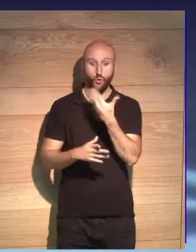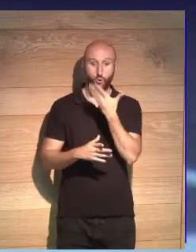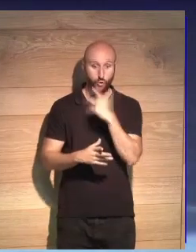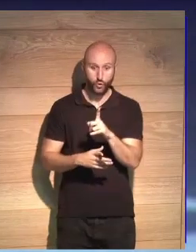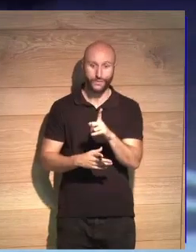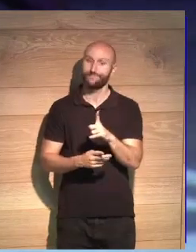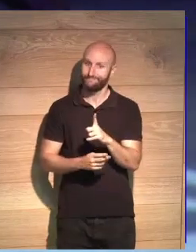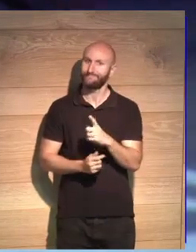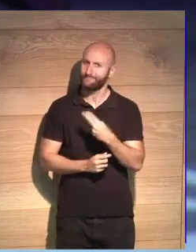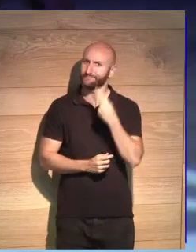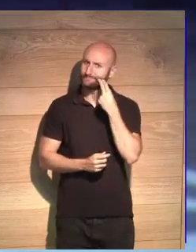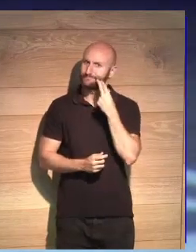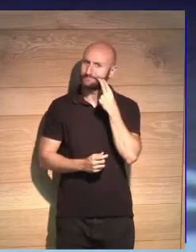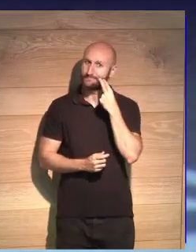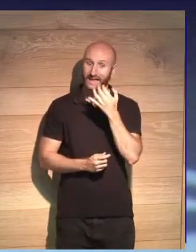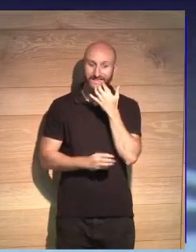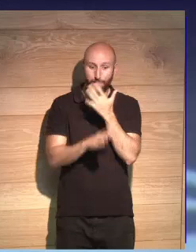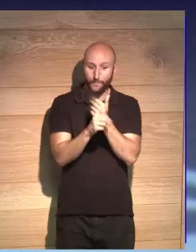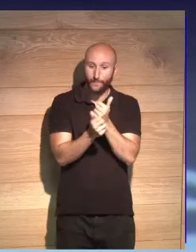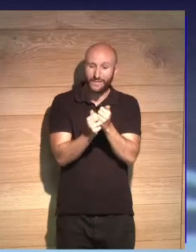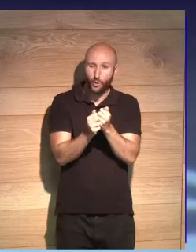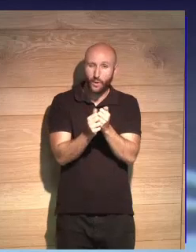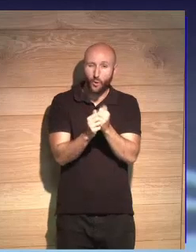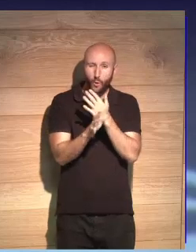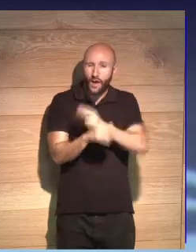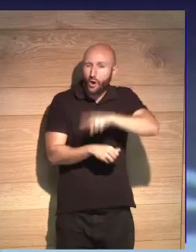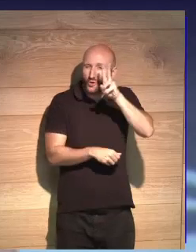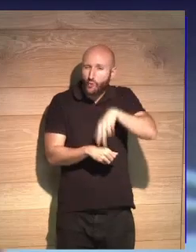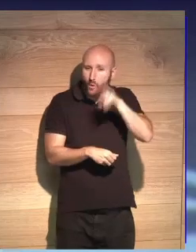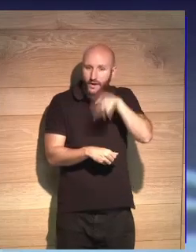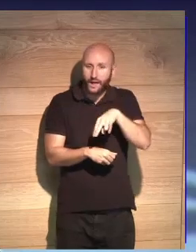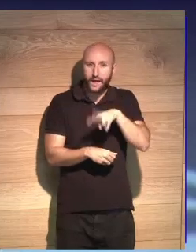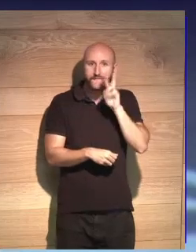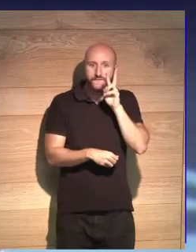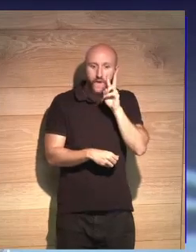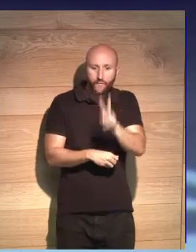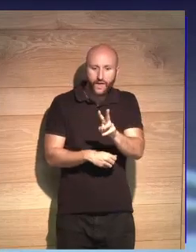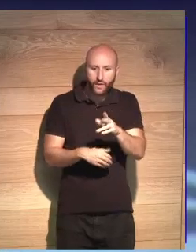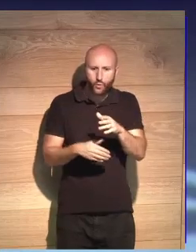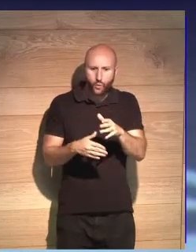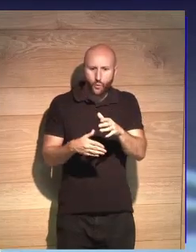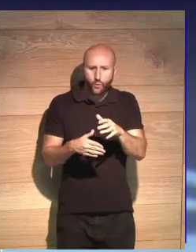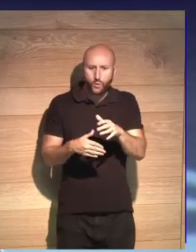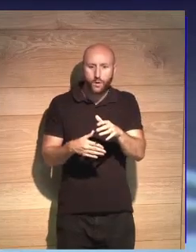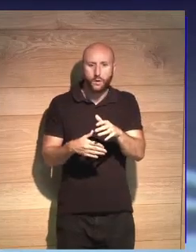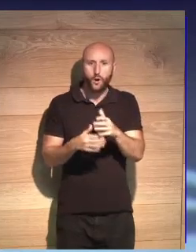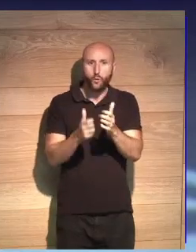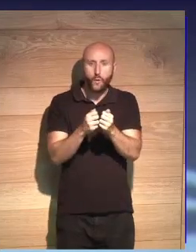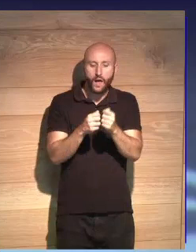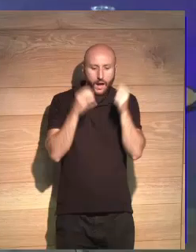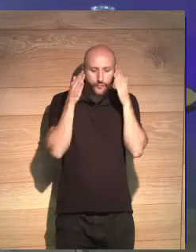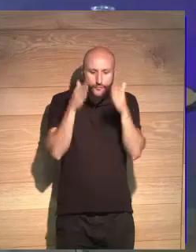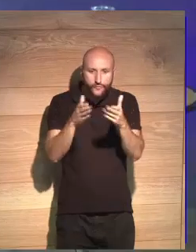Also, there is a fear against the unknown. It's a fear of the unknown. Someone that has never played and can see